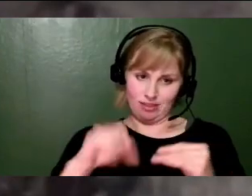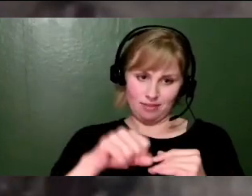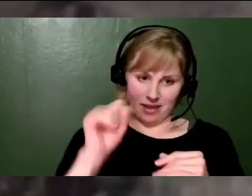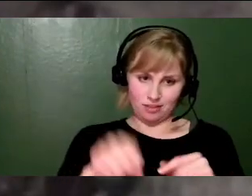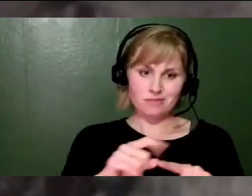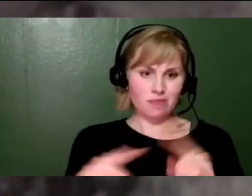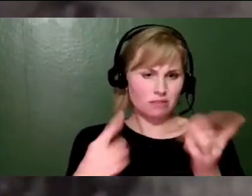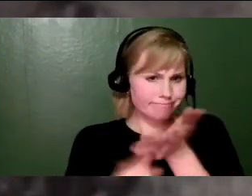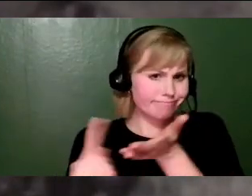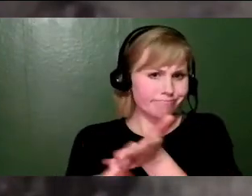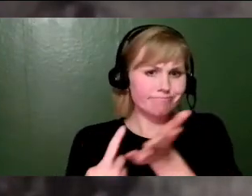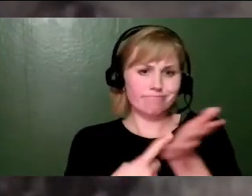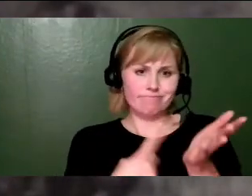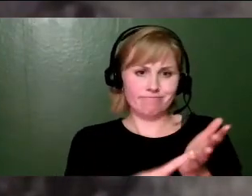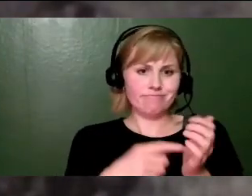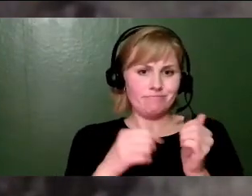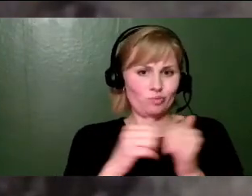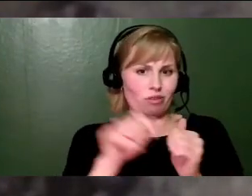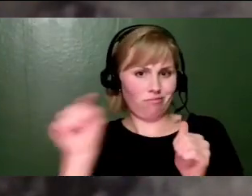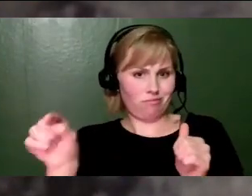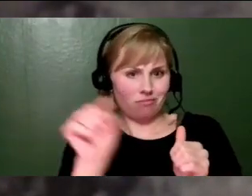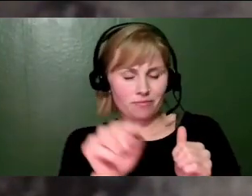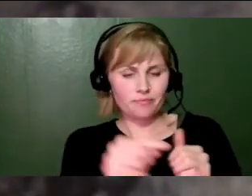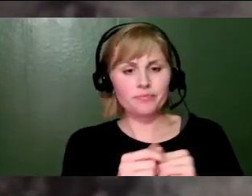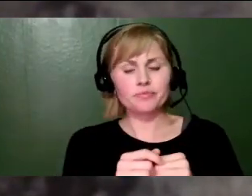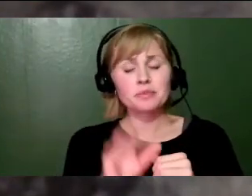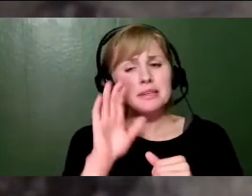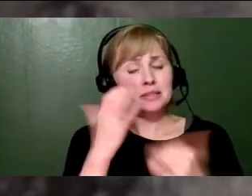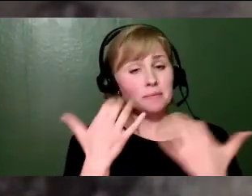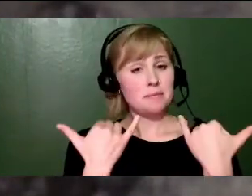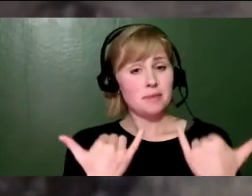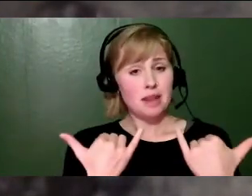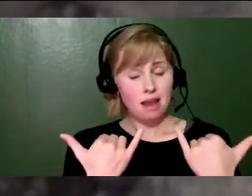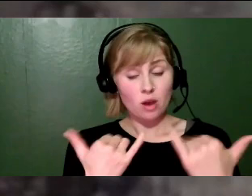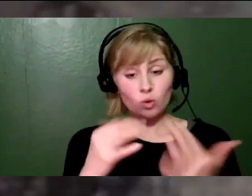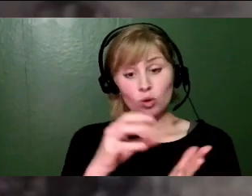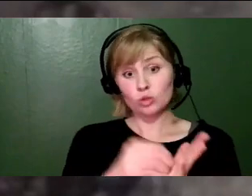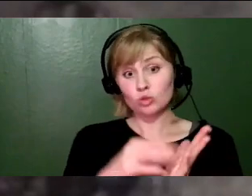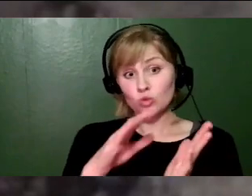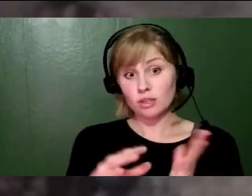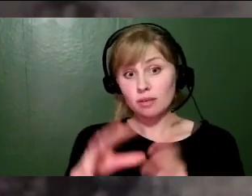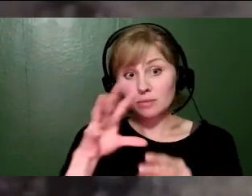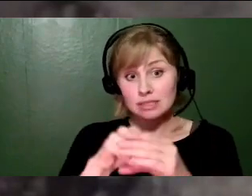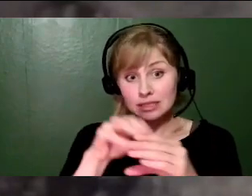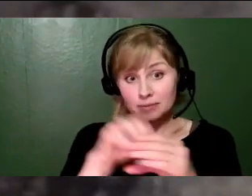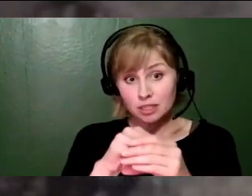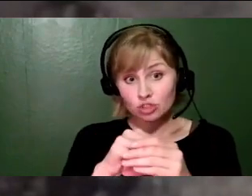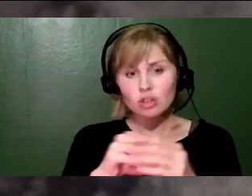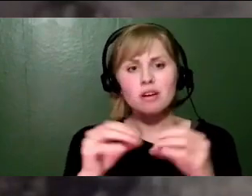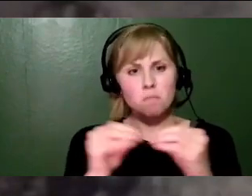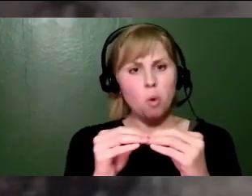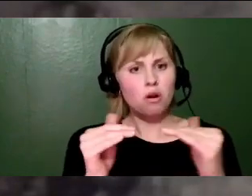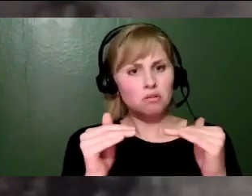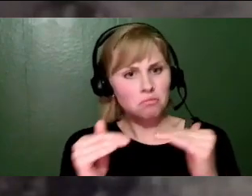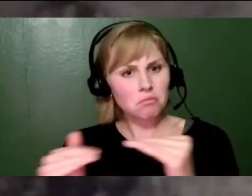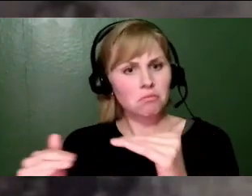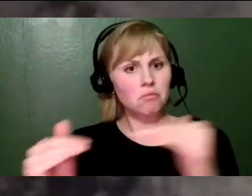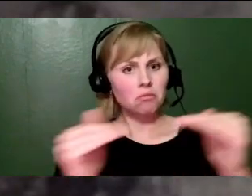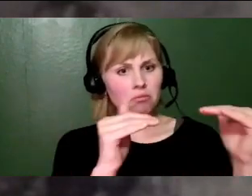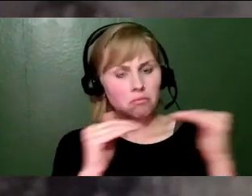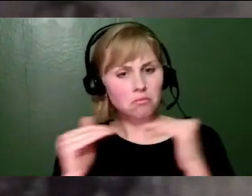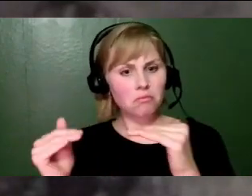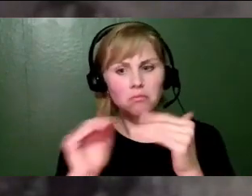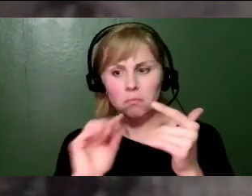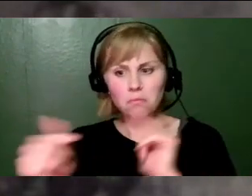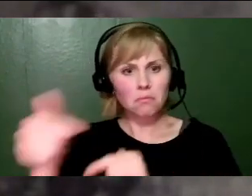there's a little bit more sort of egalitarianism when it comes to student participation in class, and that they're seeing a sort of broader